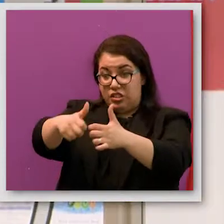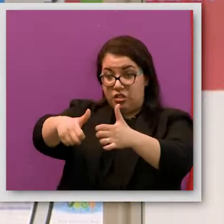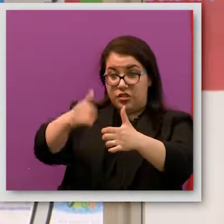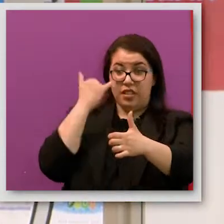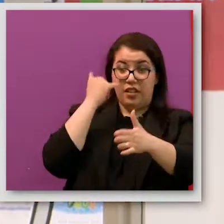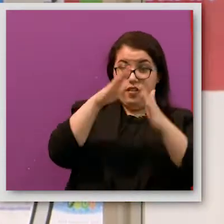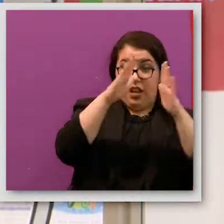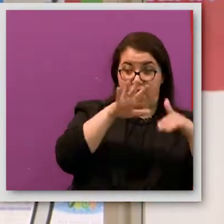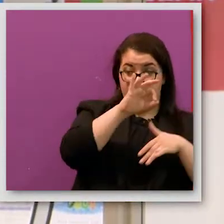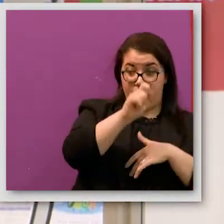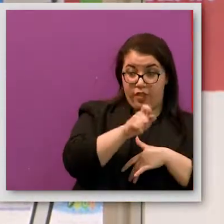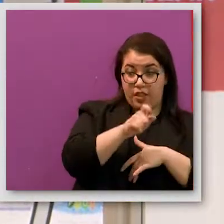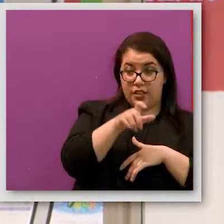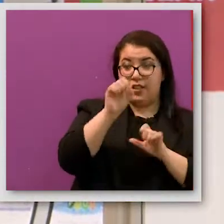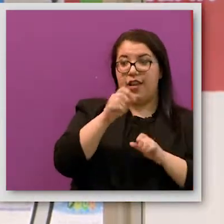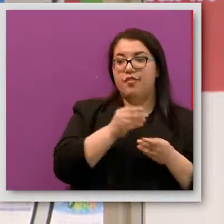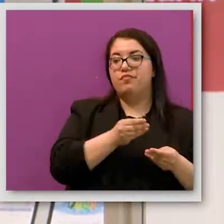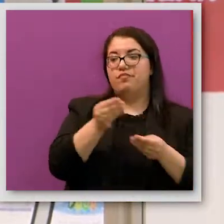the list.